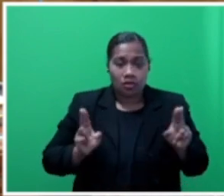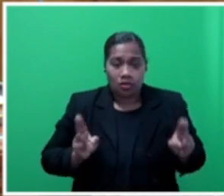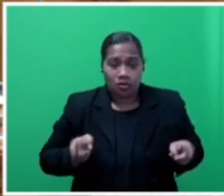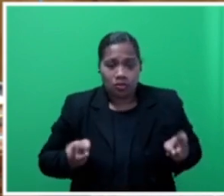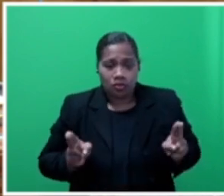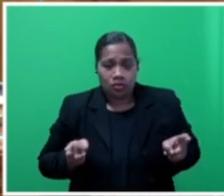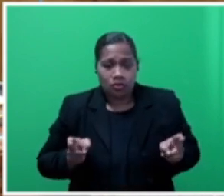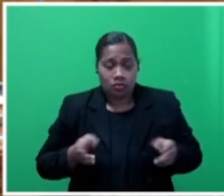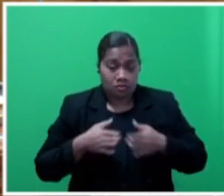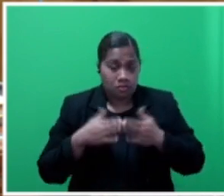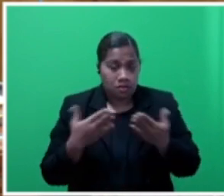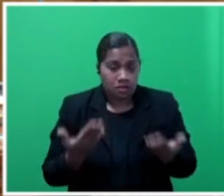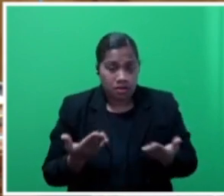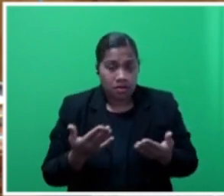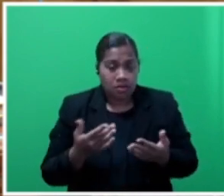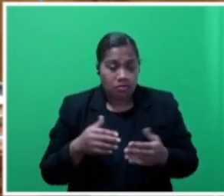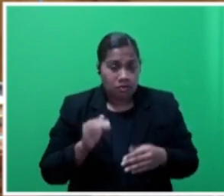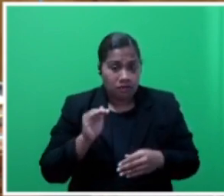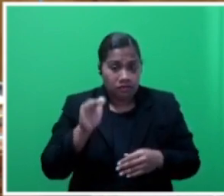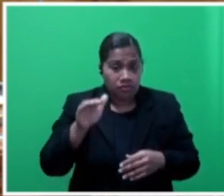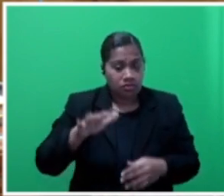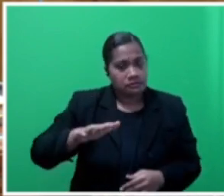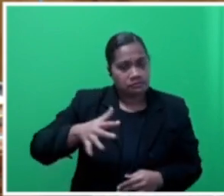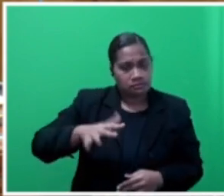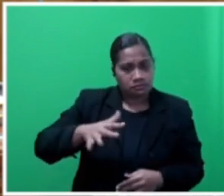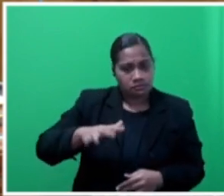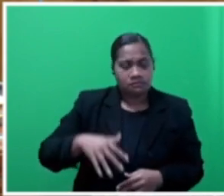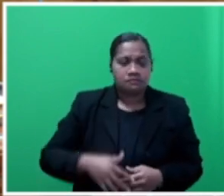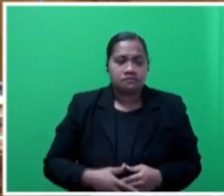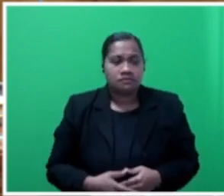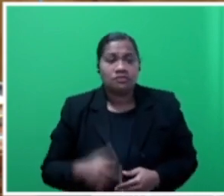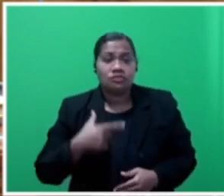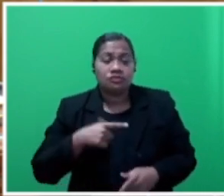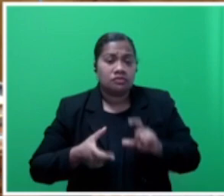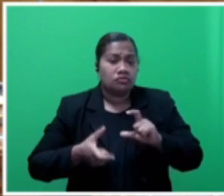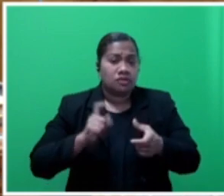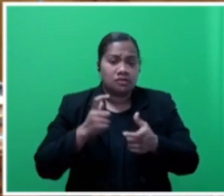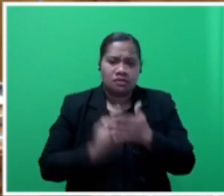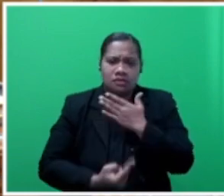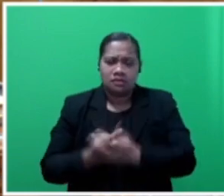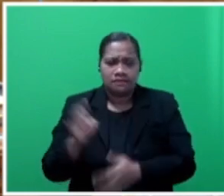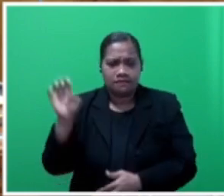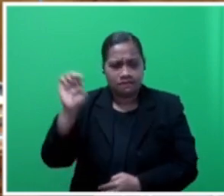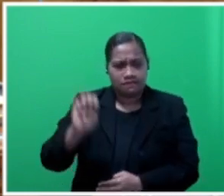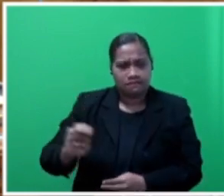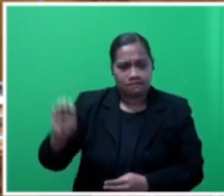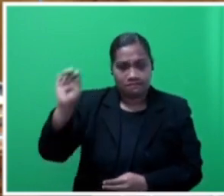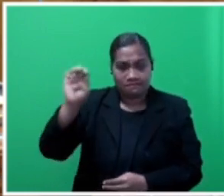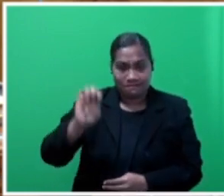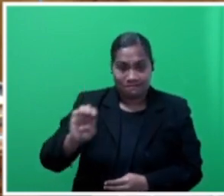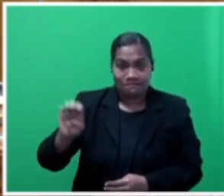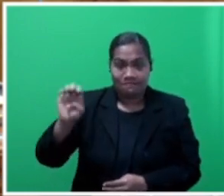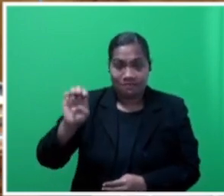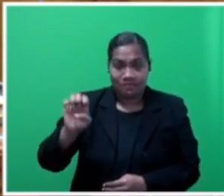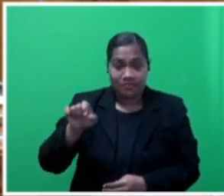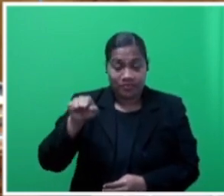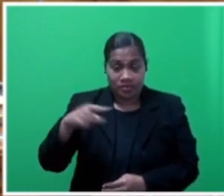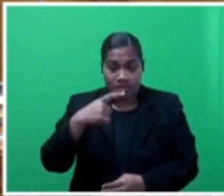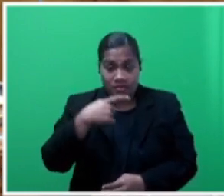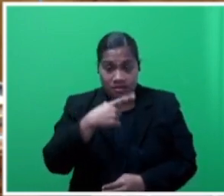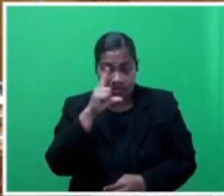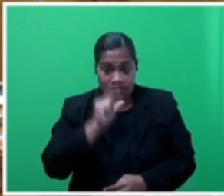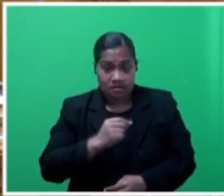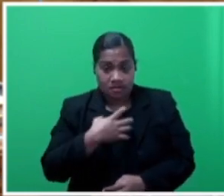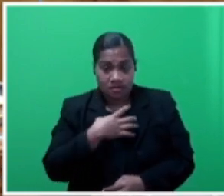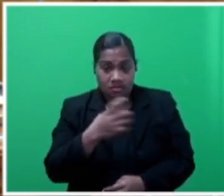are now facing an uncertain future because of the crisis in Europe, and which could further escalate, particularly in the